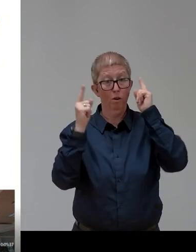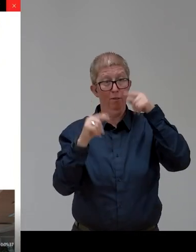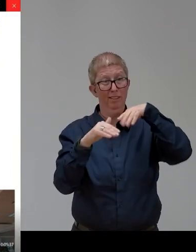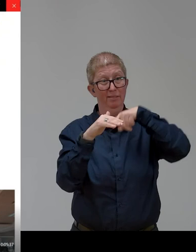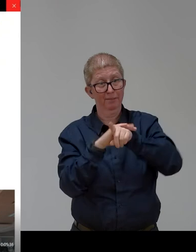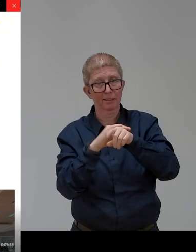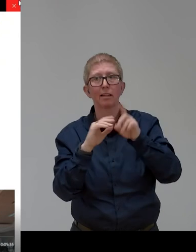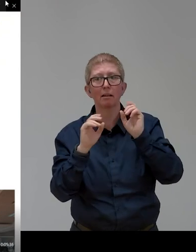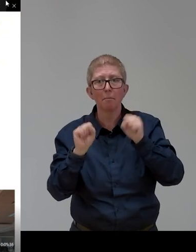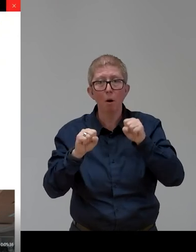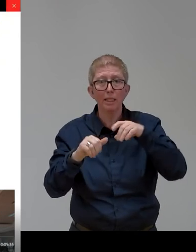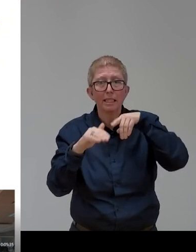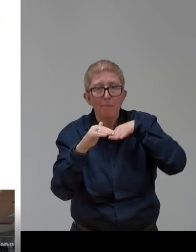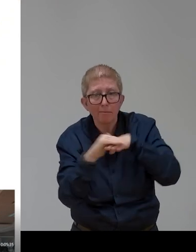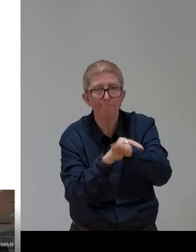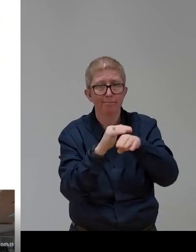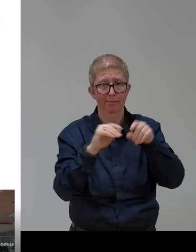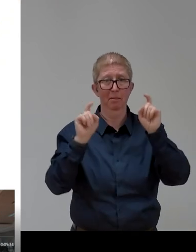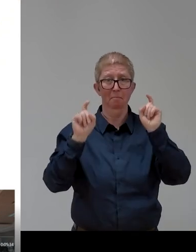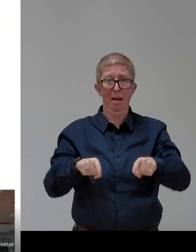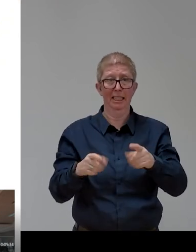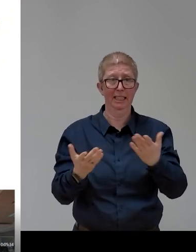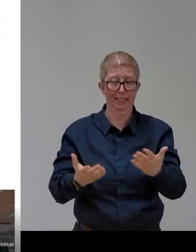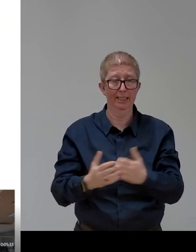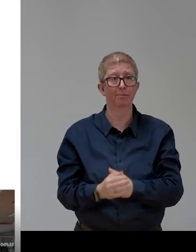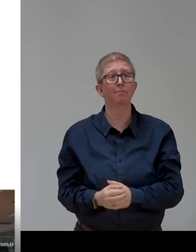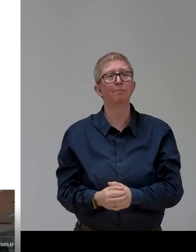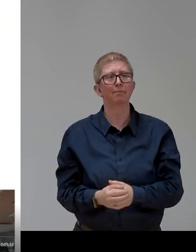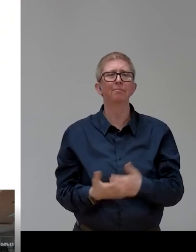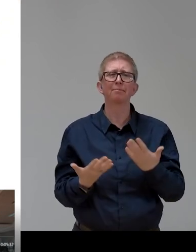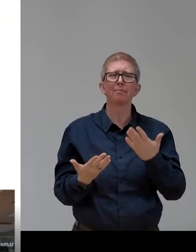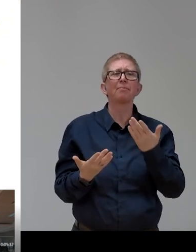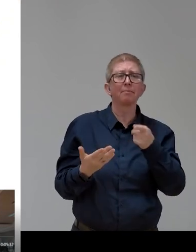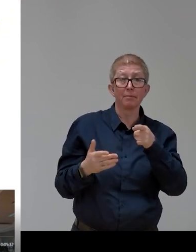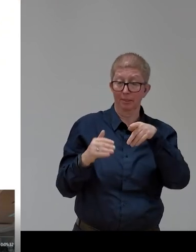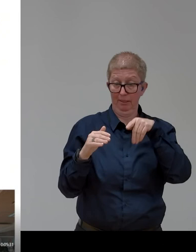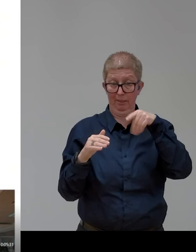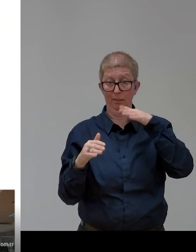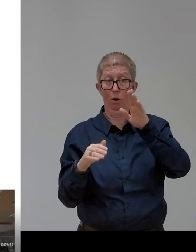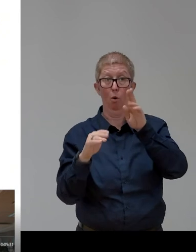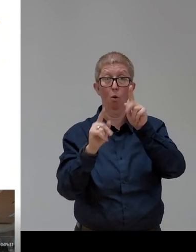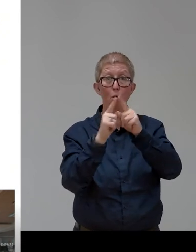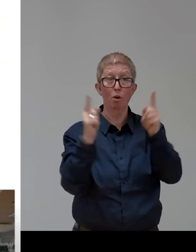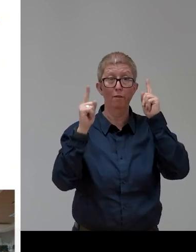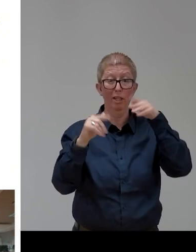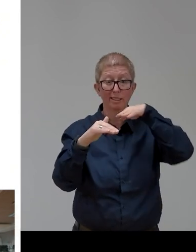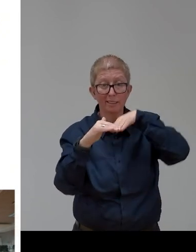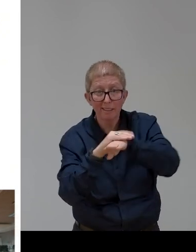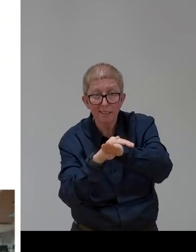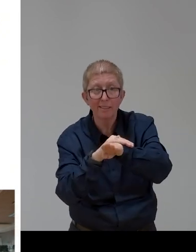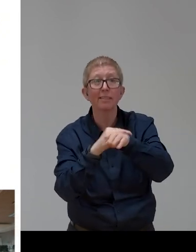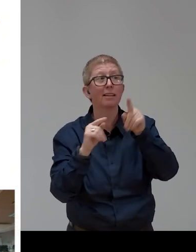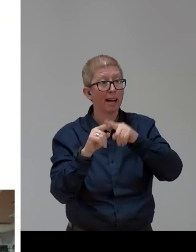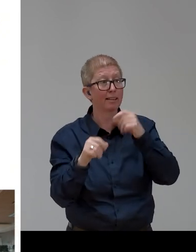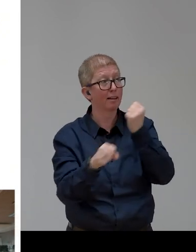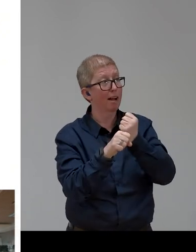out to ensure accessibility in job places. It specifically arose from our efforts in assessing